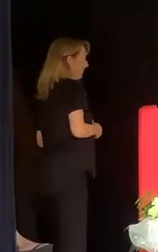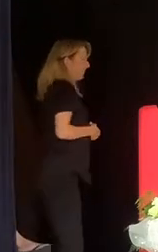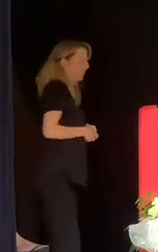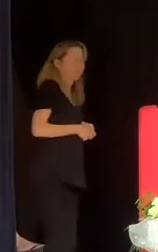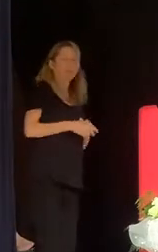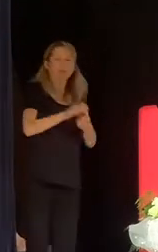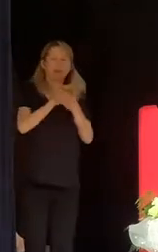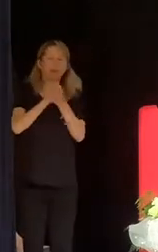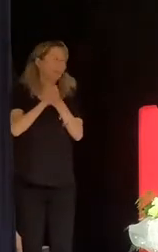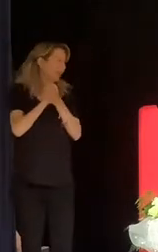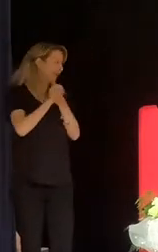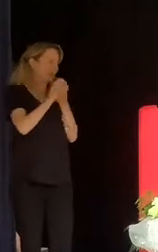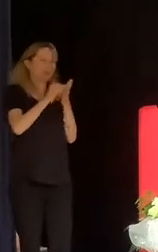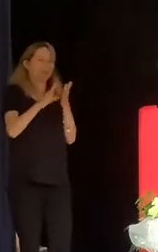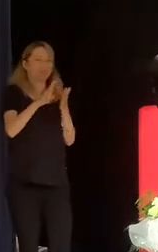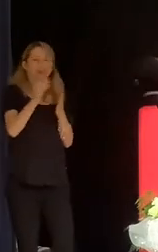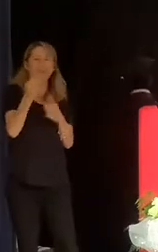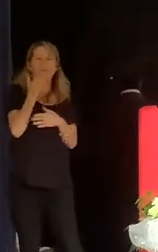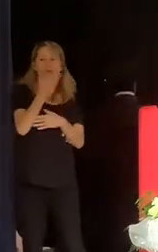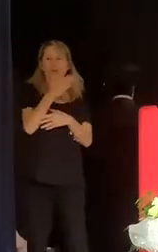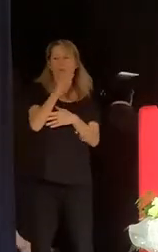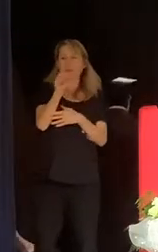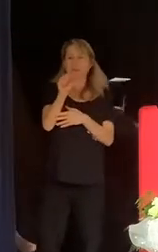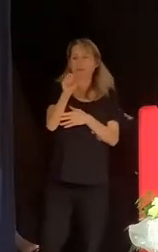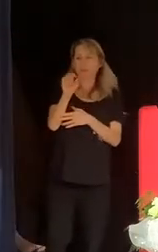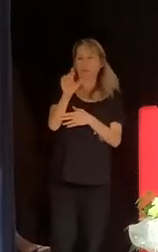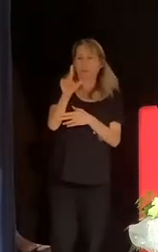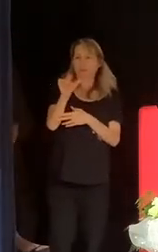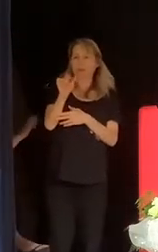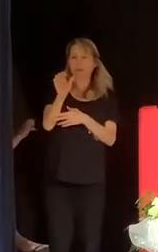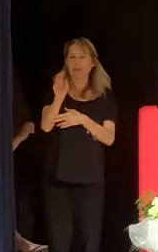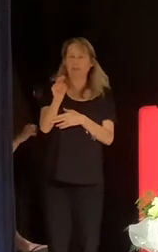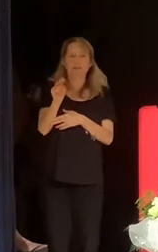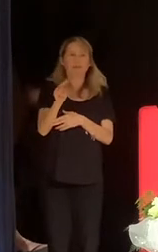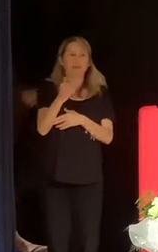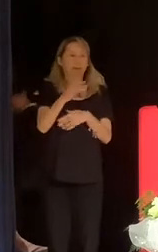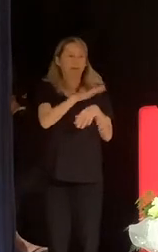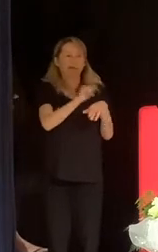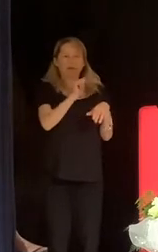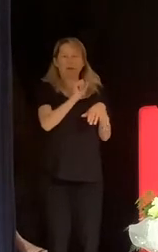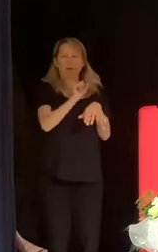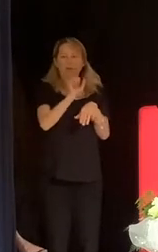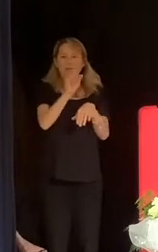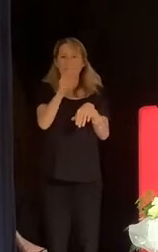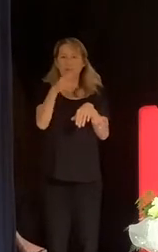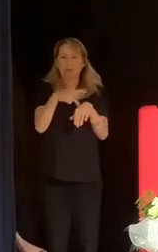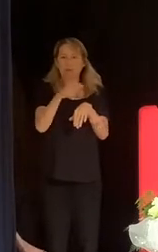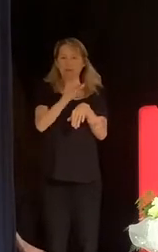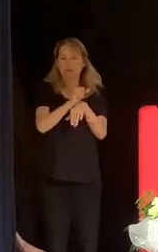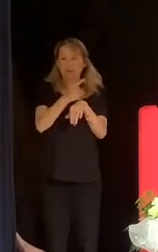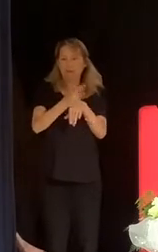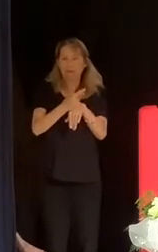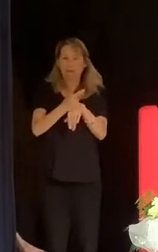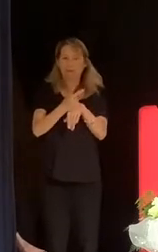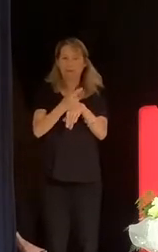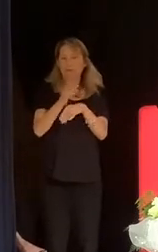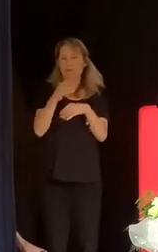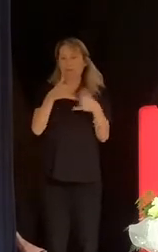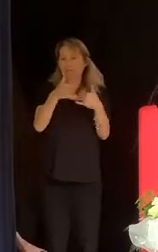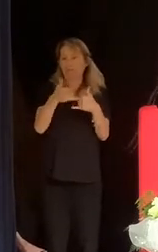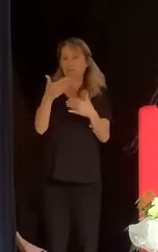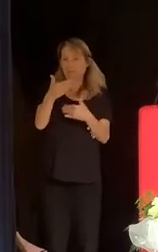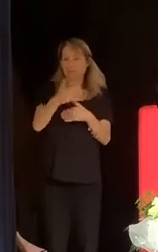Congratulations, students, and thank you, Mrs. Coleman. I would now like to call upon Mr. Stephen Gardanis, our vice principal, who will be doing our next